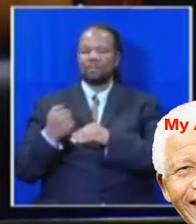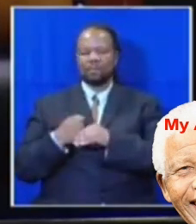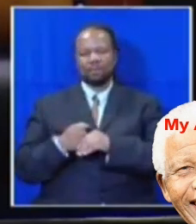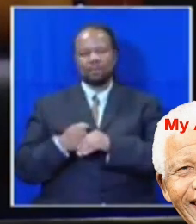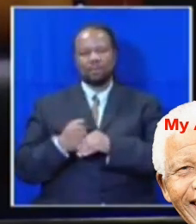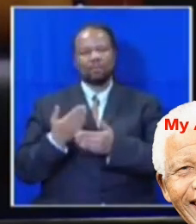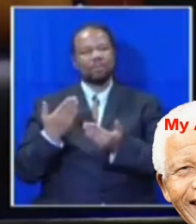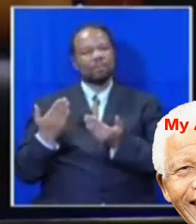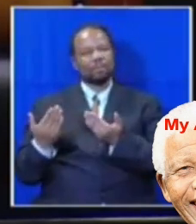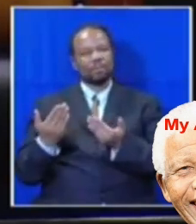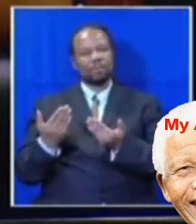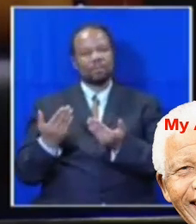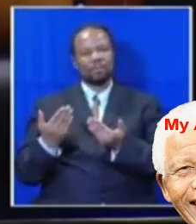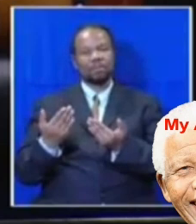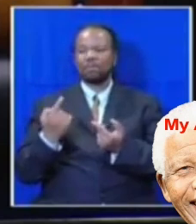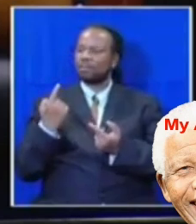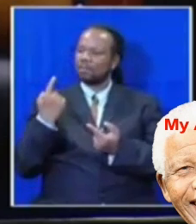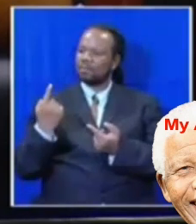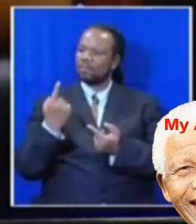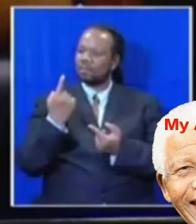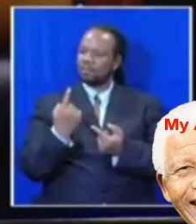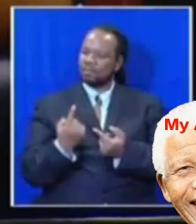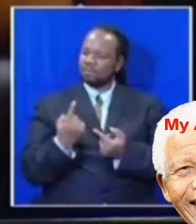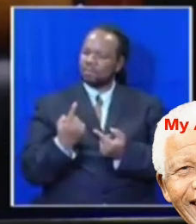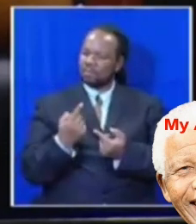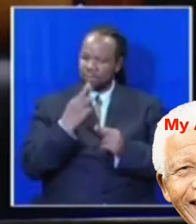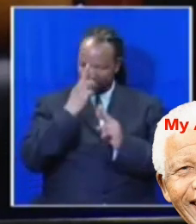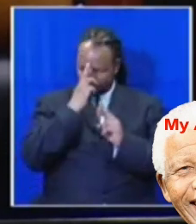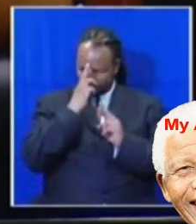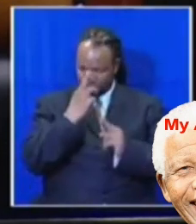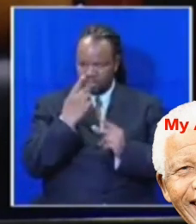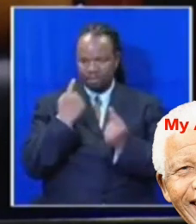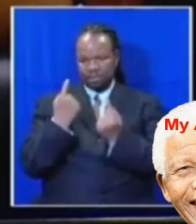Let us treat each other with the necessary respect